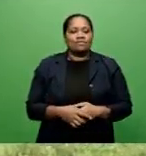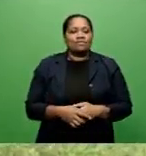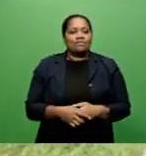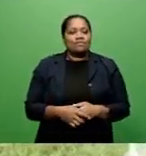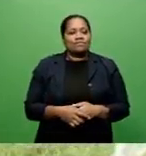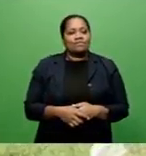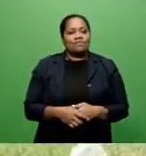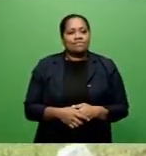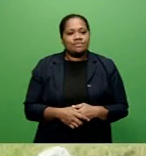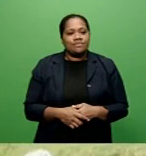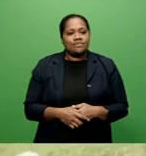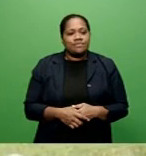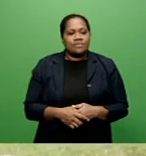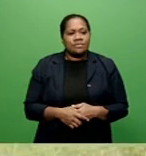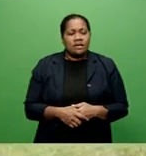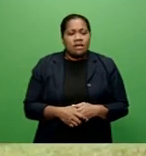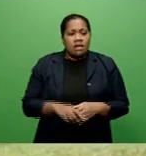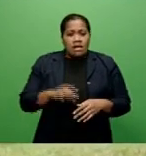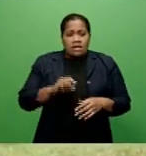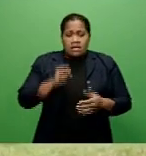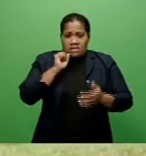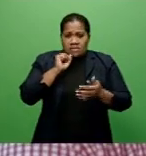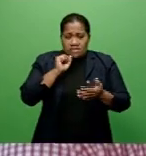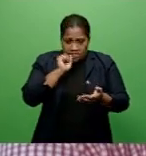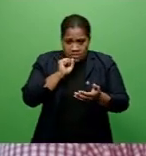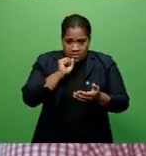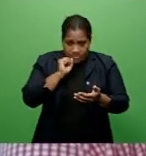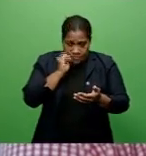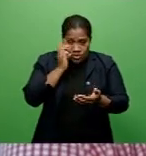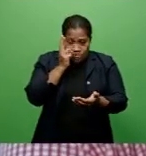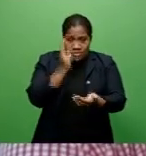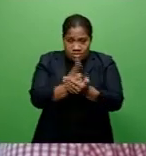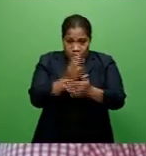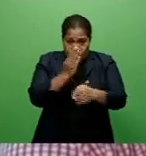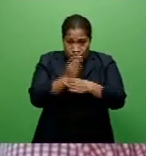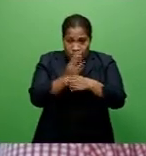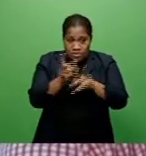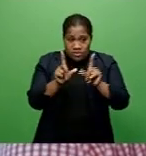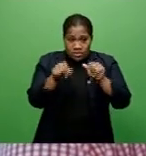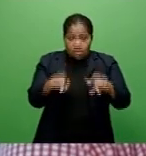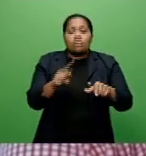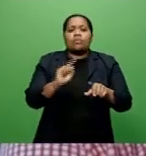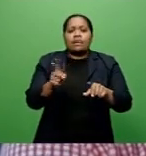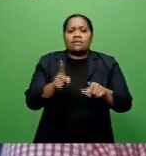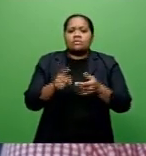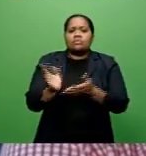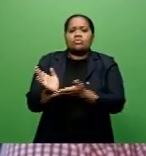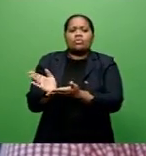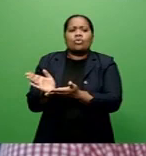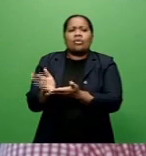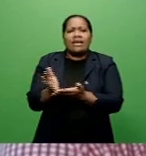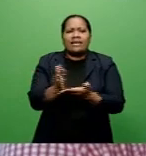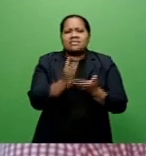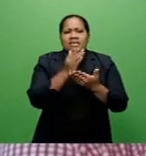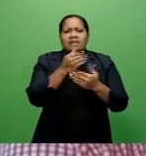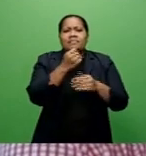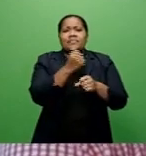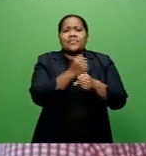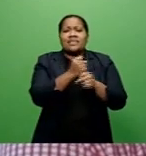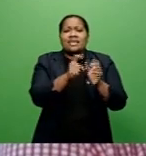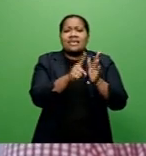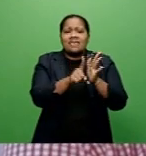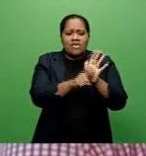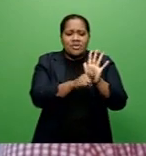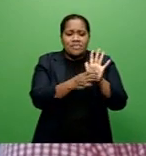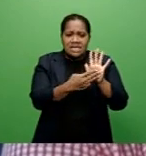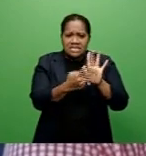The actual framework that we're looking up in here is to collect the Girmet era artifacts and show the